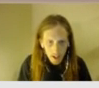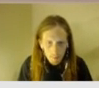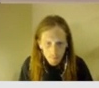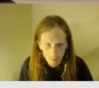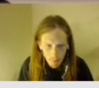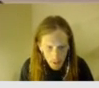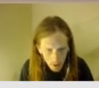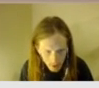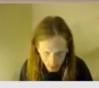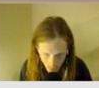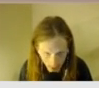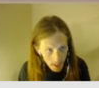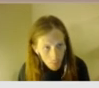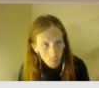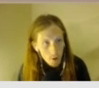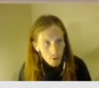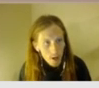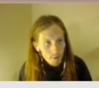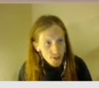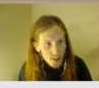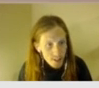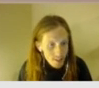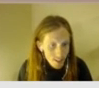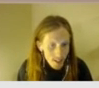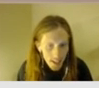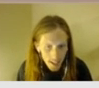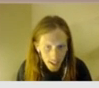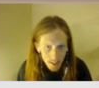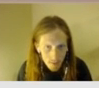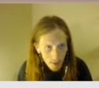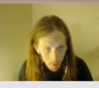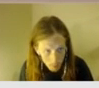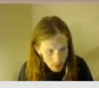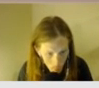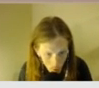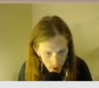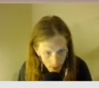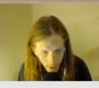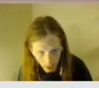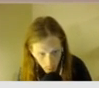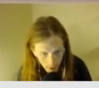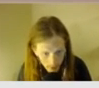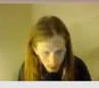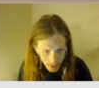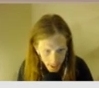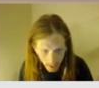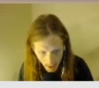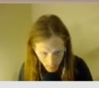Cool. Michael, this has been a wonderful conversation. And for everyone that is watching, I hope you have